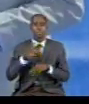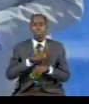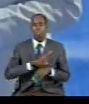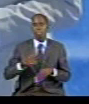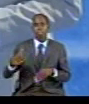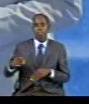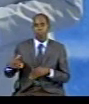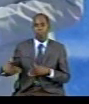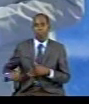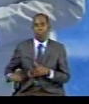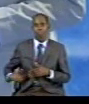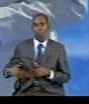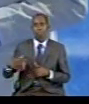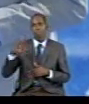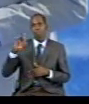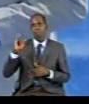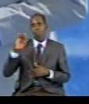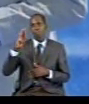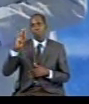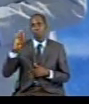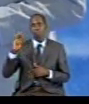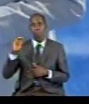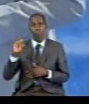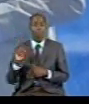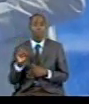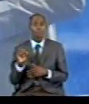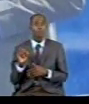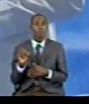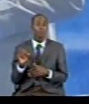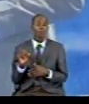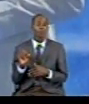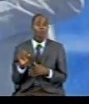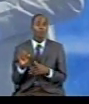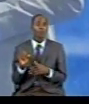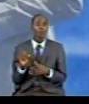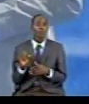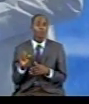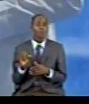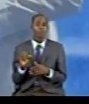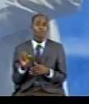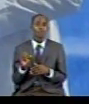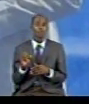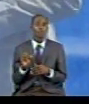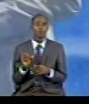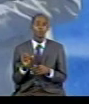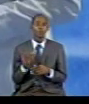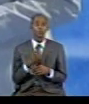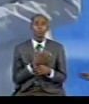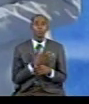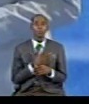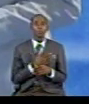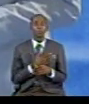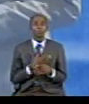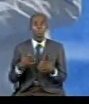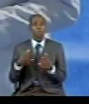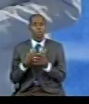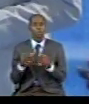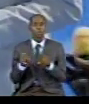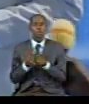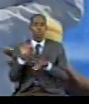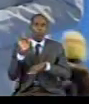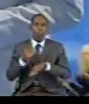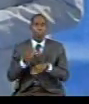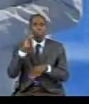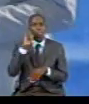call costochondritis, severe enough to affect his breathing and even affect his sleeping. Something